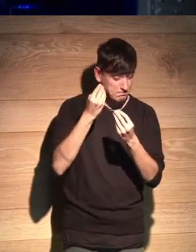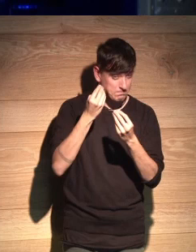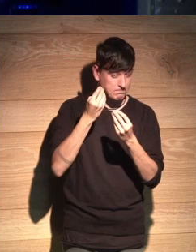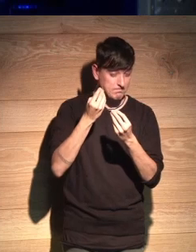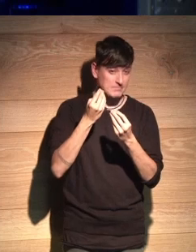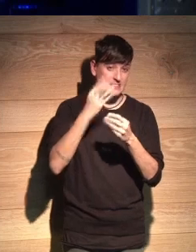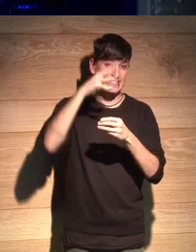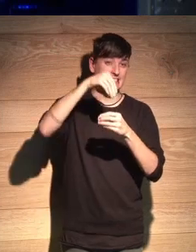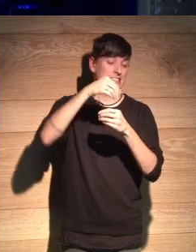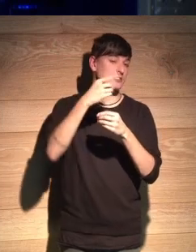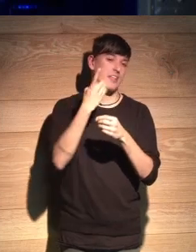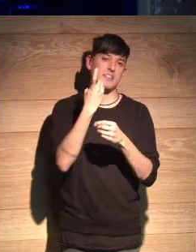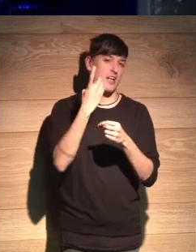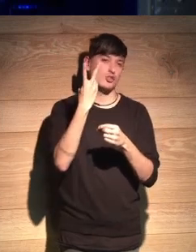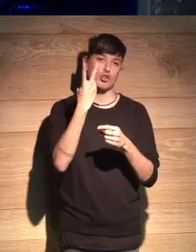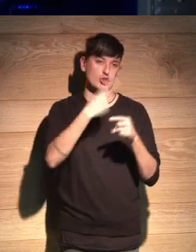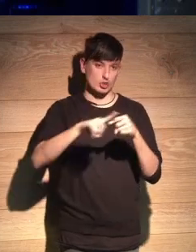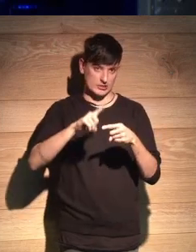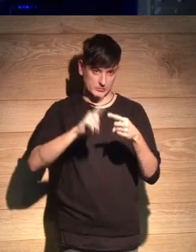Reflection means 2 things.